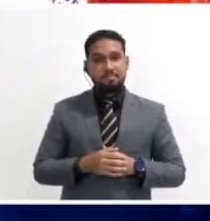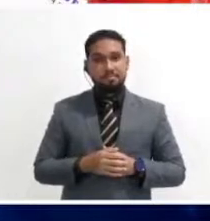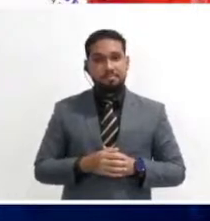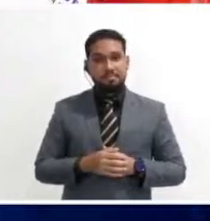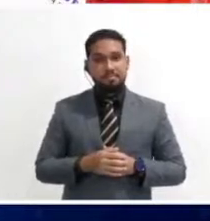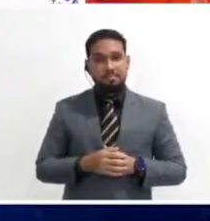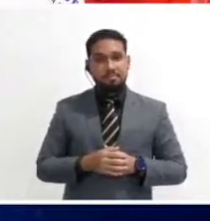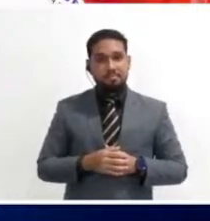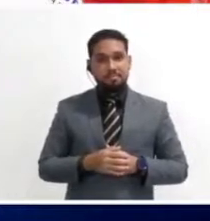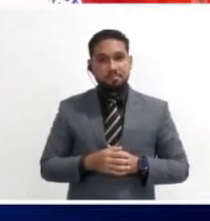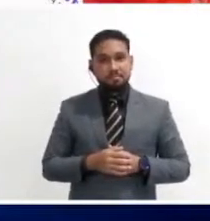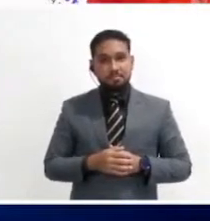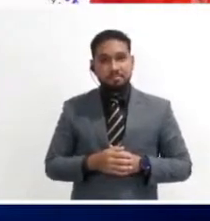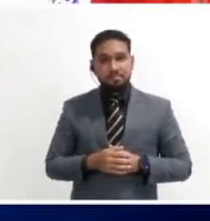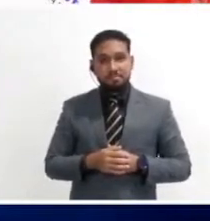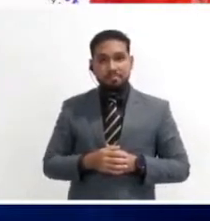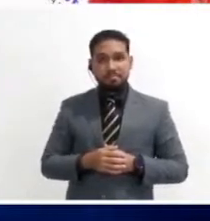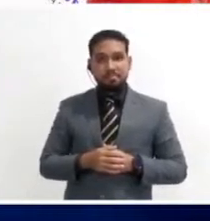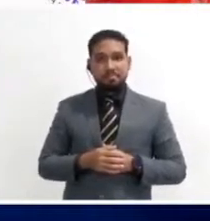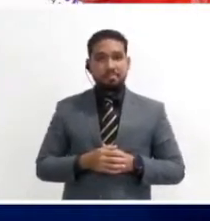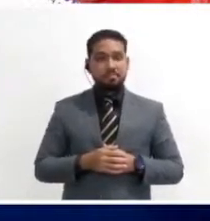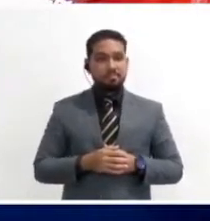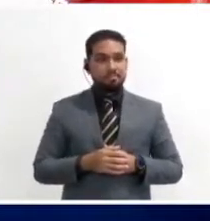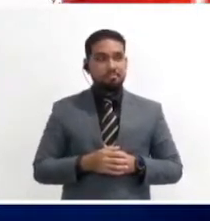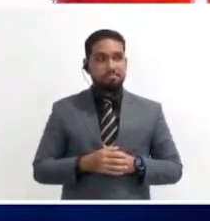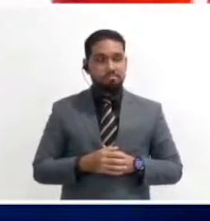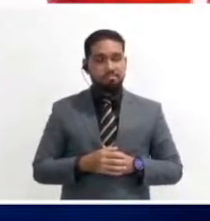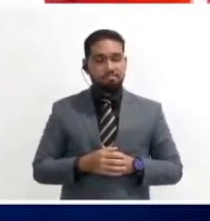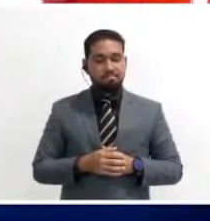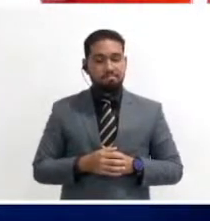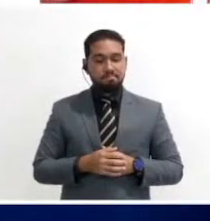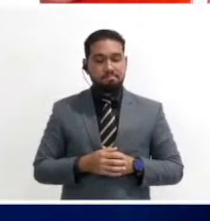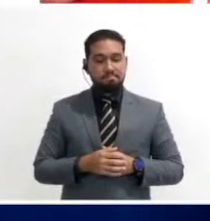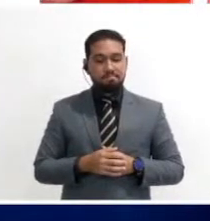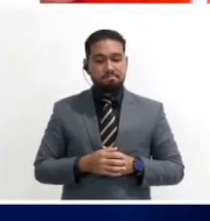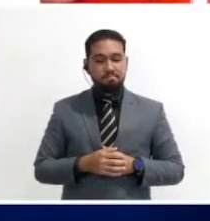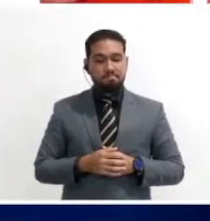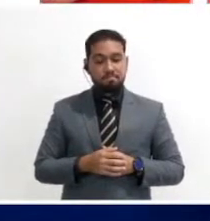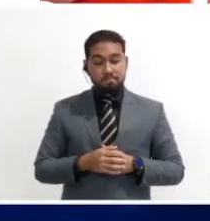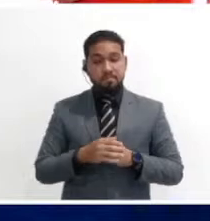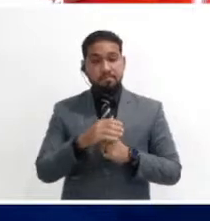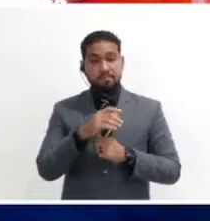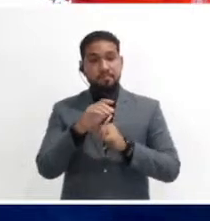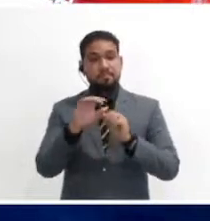I guess I'm in the first sentence there. I'm talking about something I haven't introduced yet, but